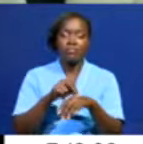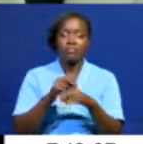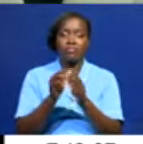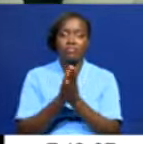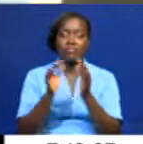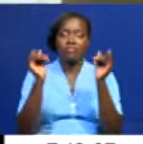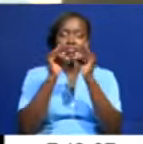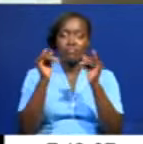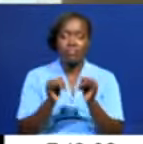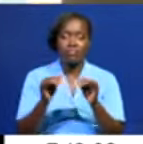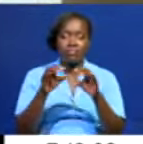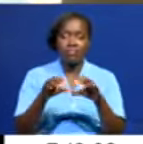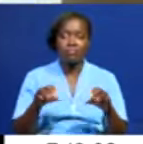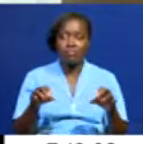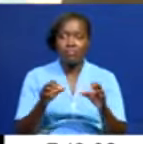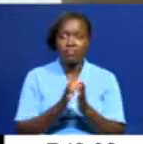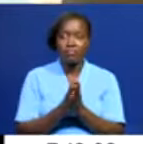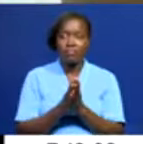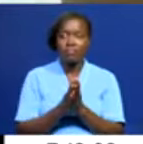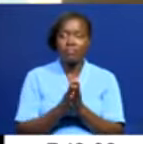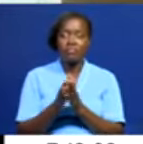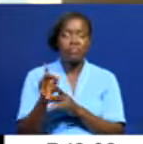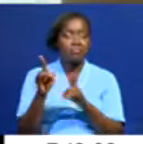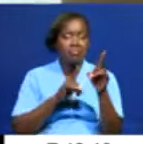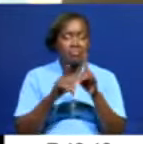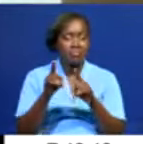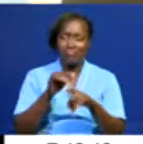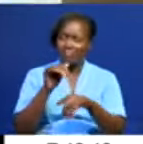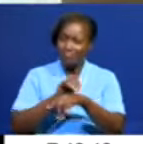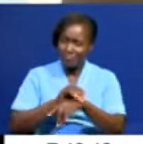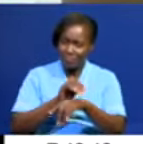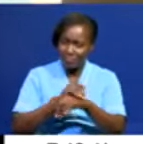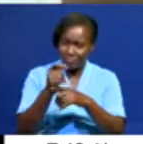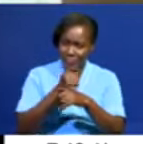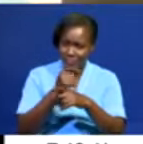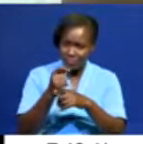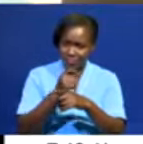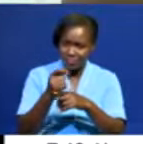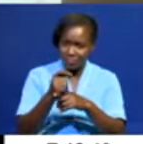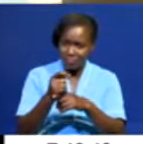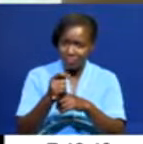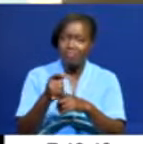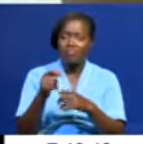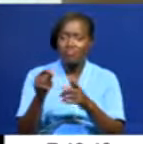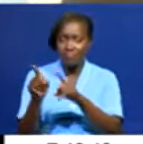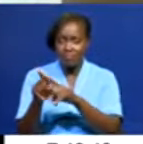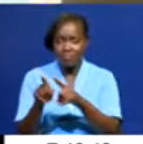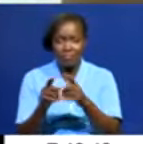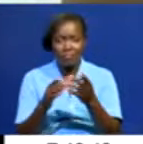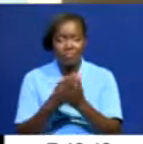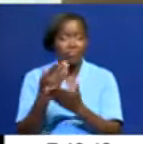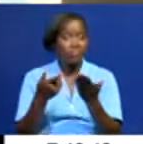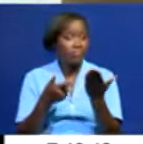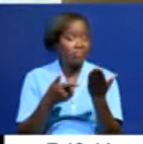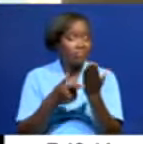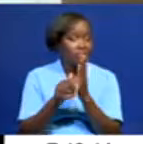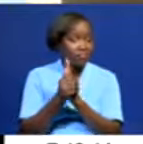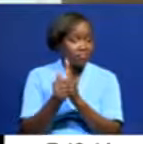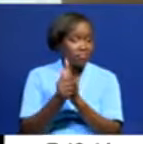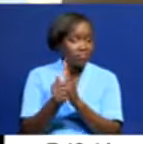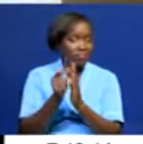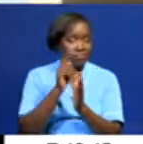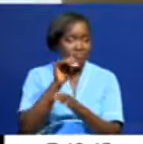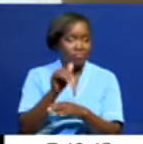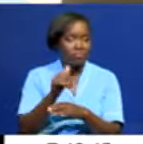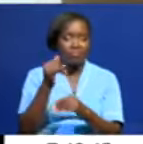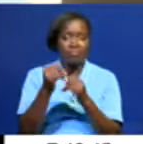and the international market. The training has been really, really been good. They have gone through the theory sessions, and then they have also gone through technology skilling, so that